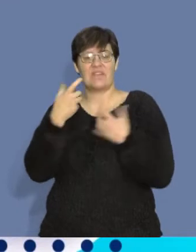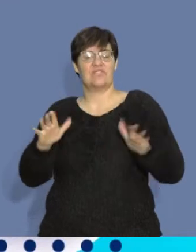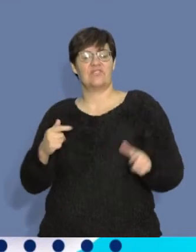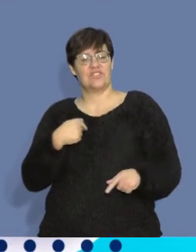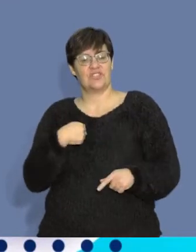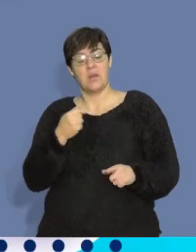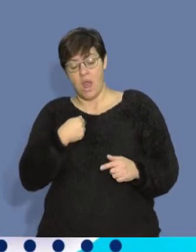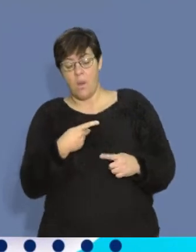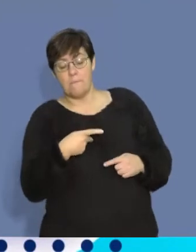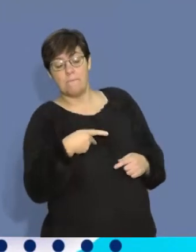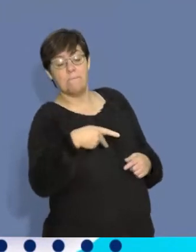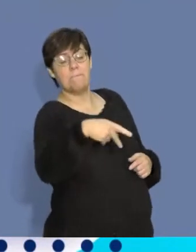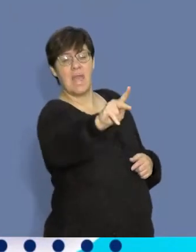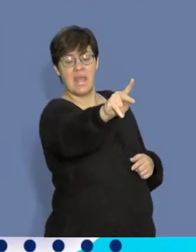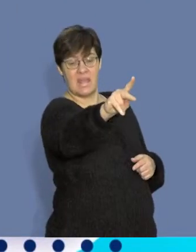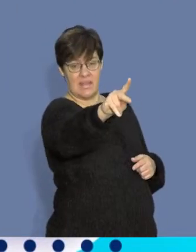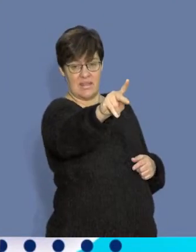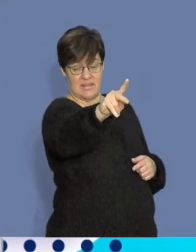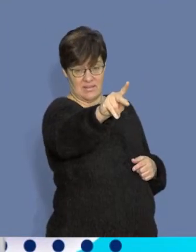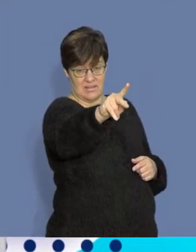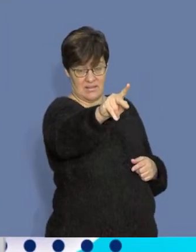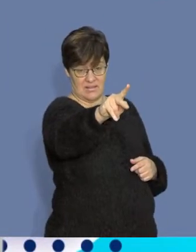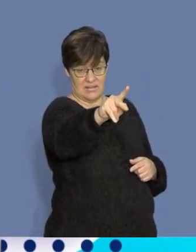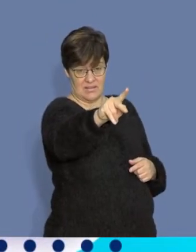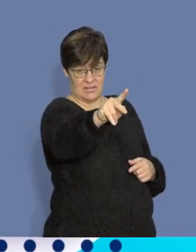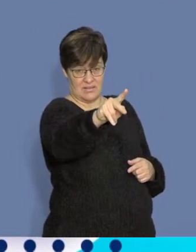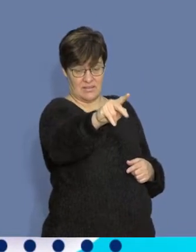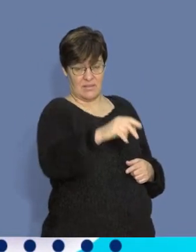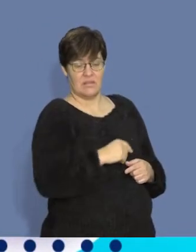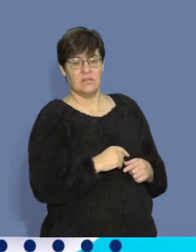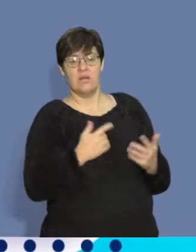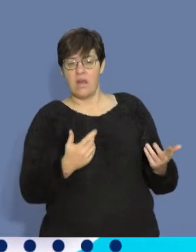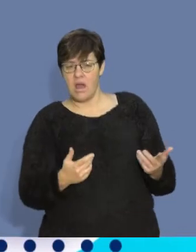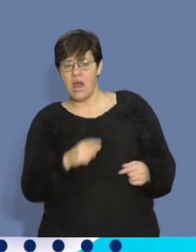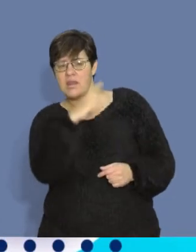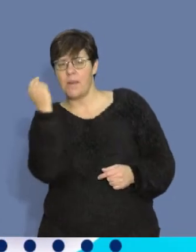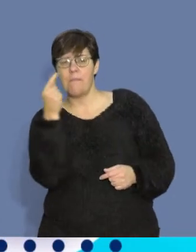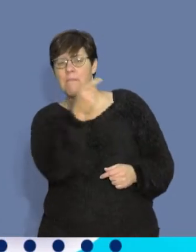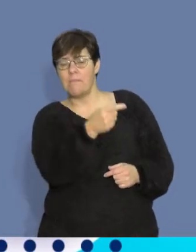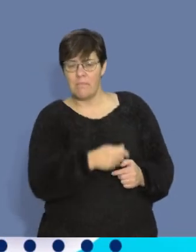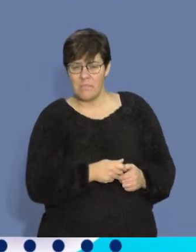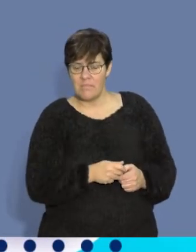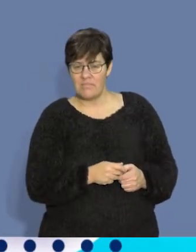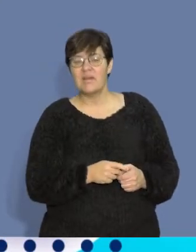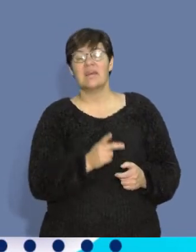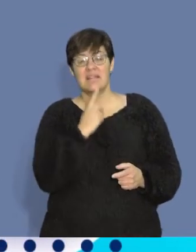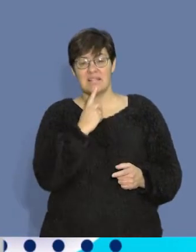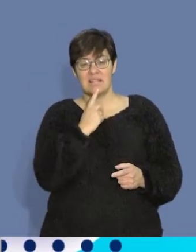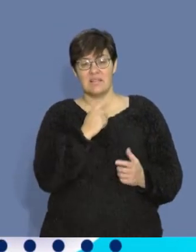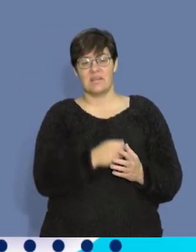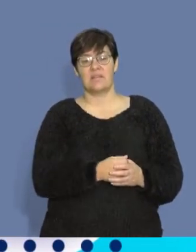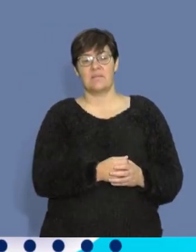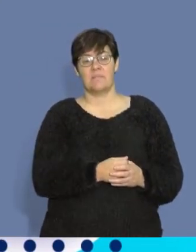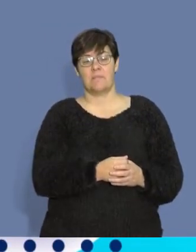for VAT. So obviously, we're going to pay VAT on the goods that we are buying. Now, what VAT is that?